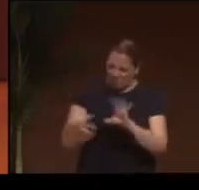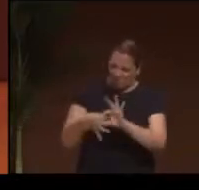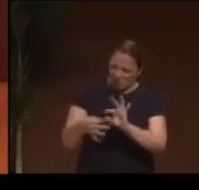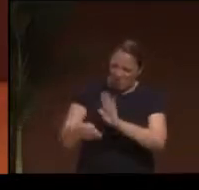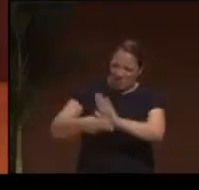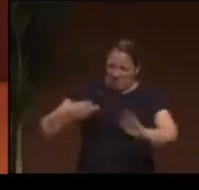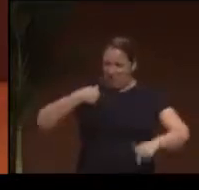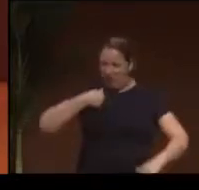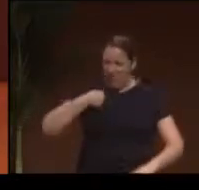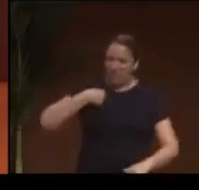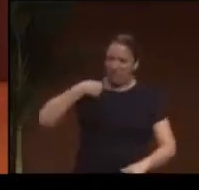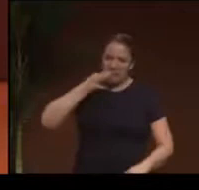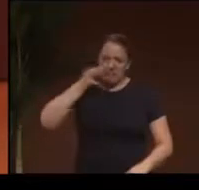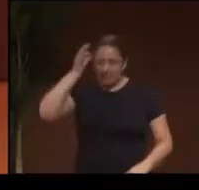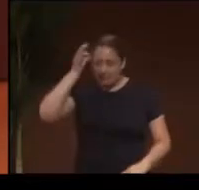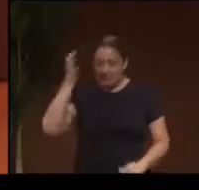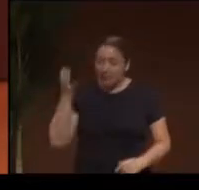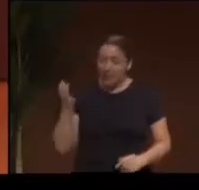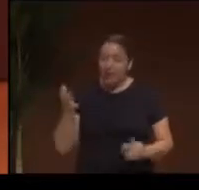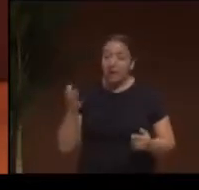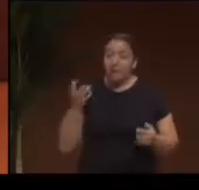thing that I actually heard this was,